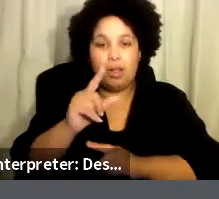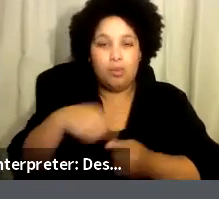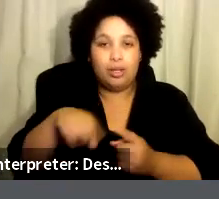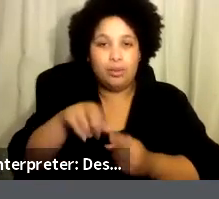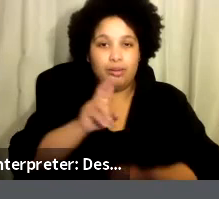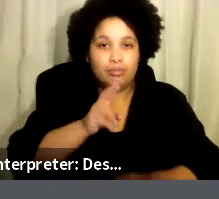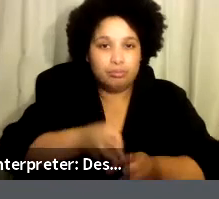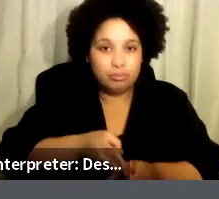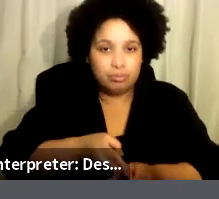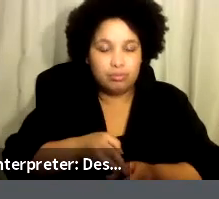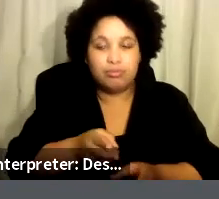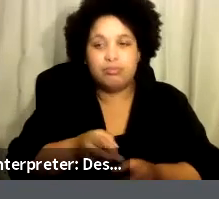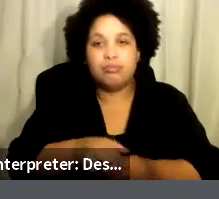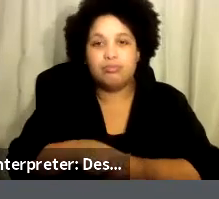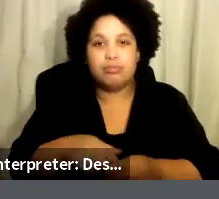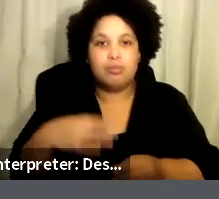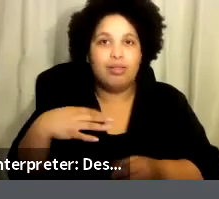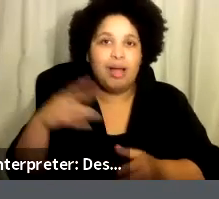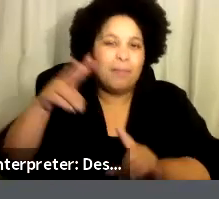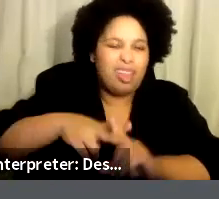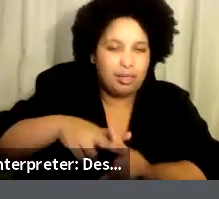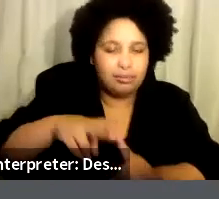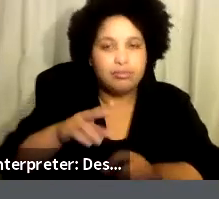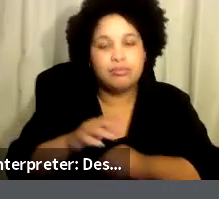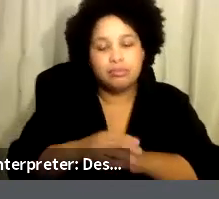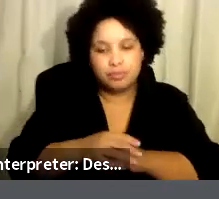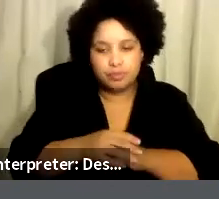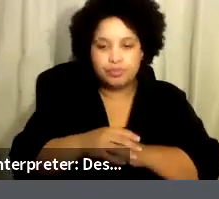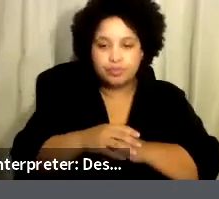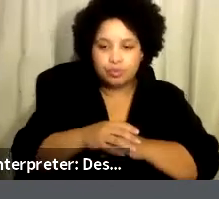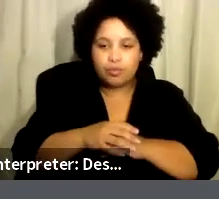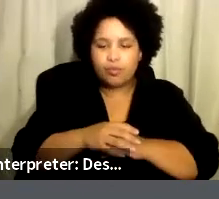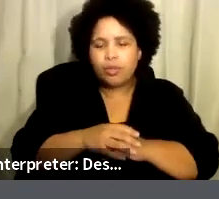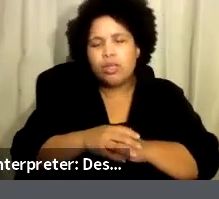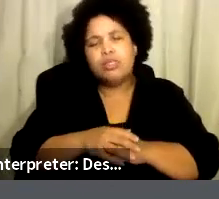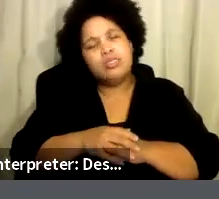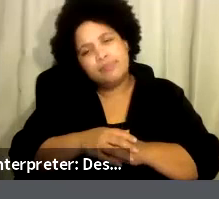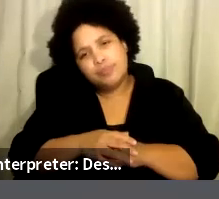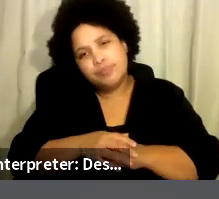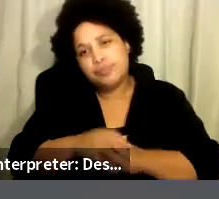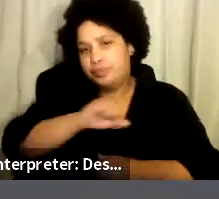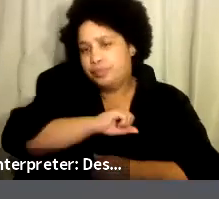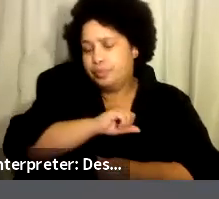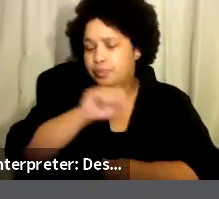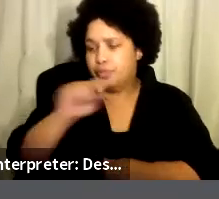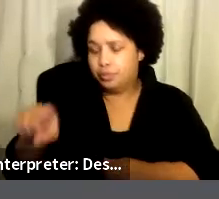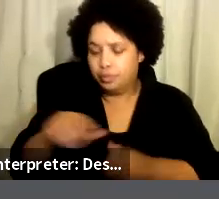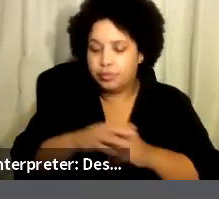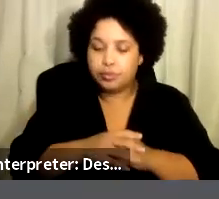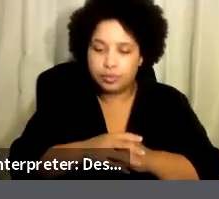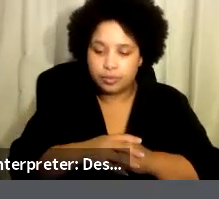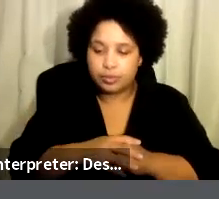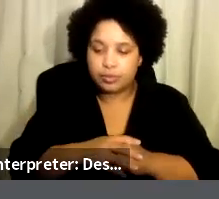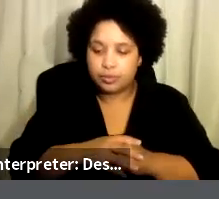And then one of the other questions that usually comes up is similar to, let's say, for TK going to 12th grade,